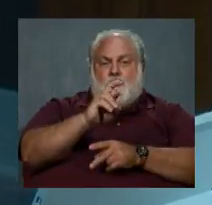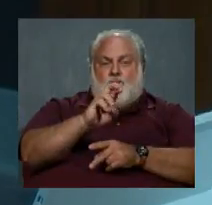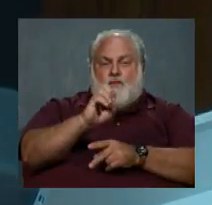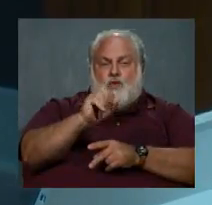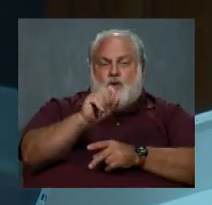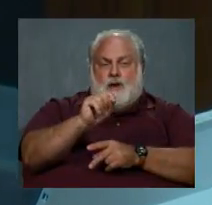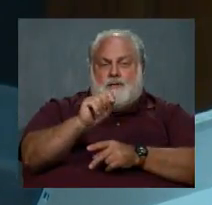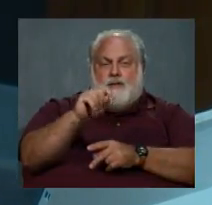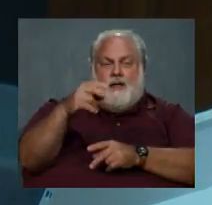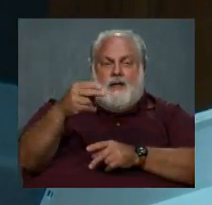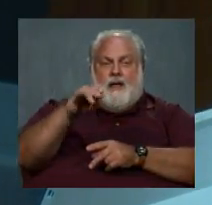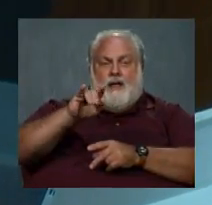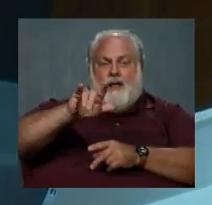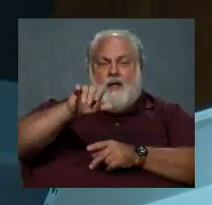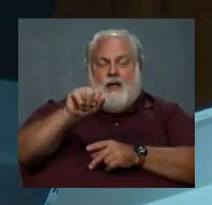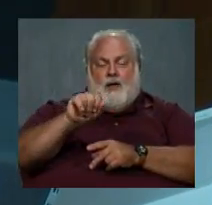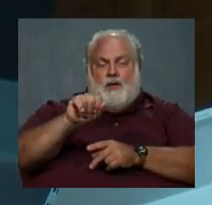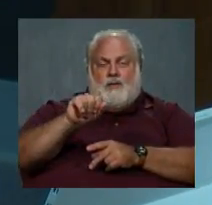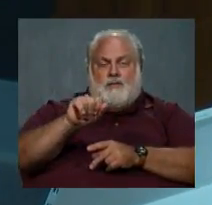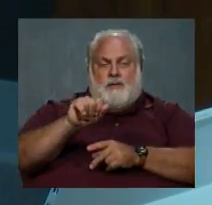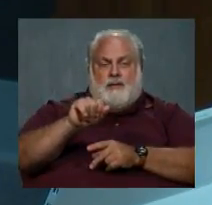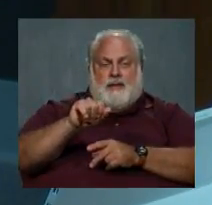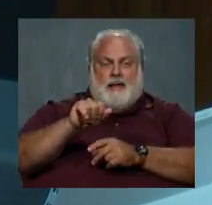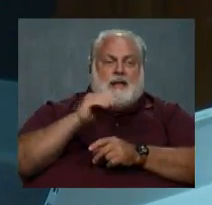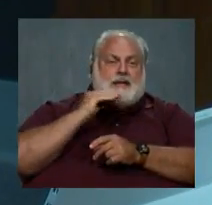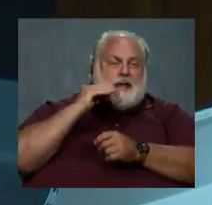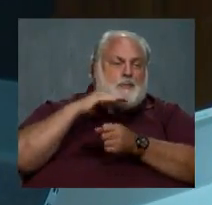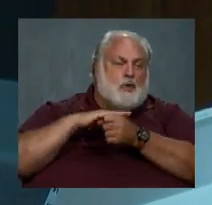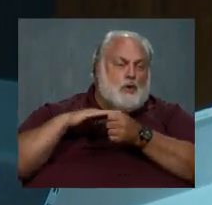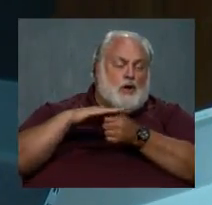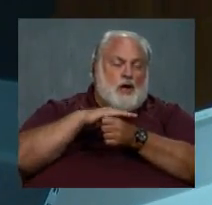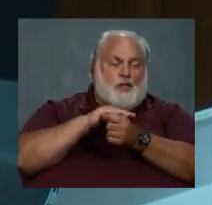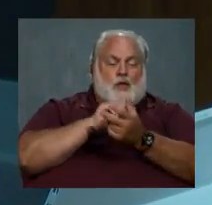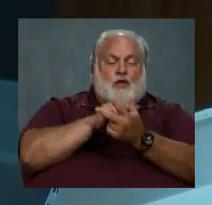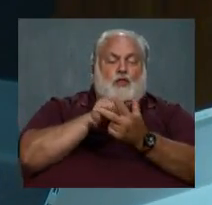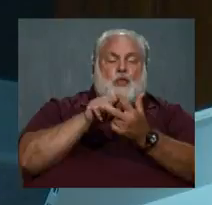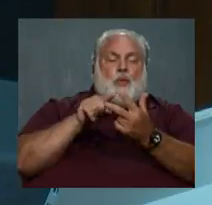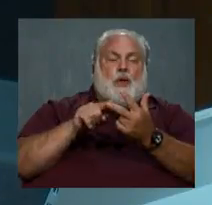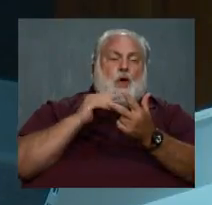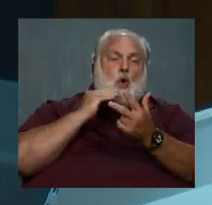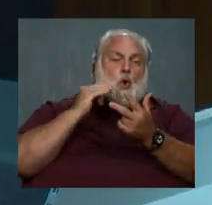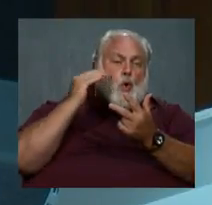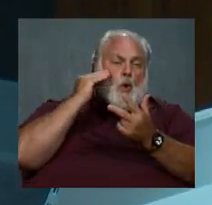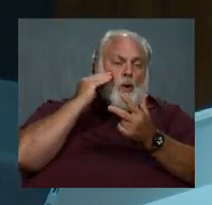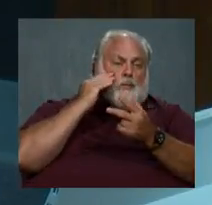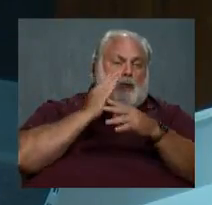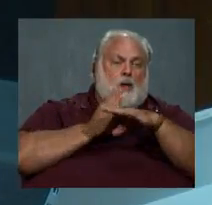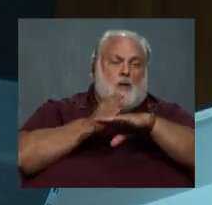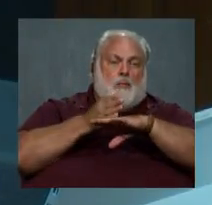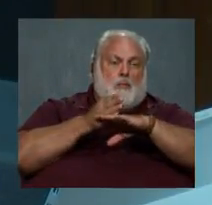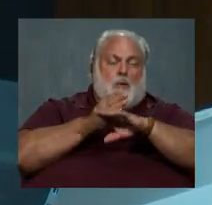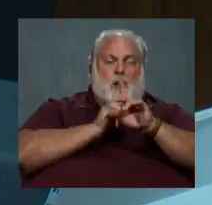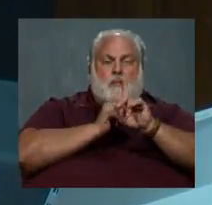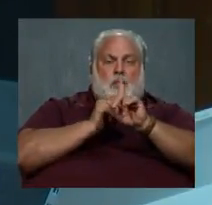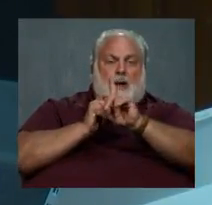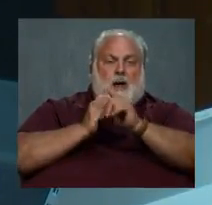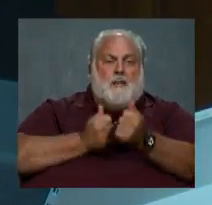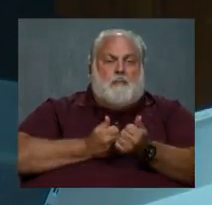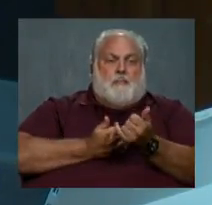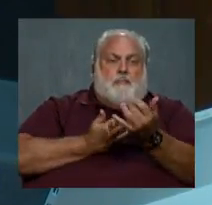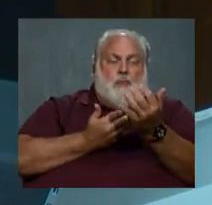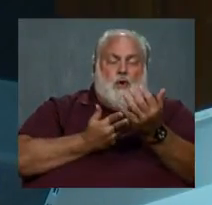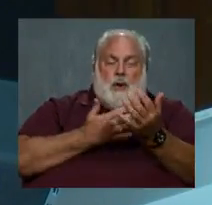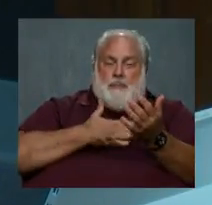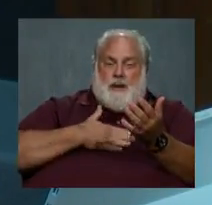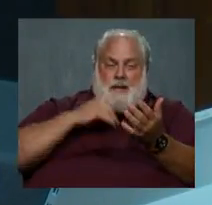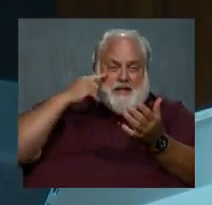there's 3 boarded up, burned out houses. In fact, the back of one of them is all opened, and it looks like they have been burned for quite a while. Would you